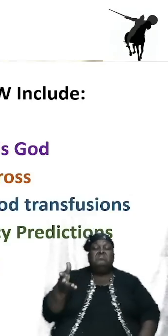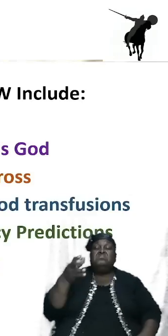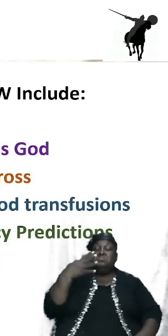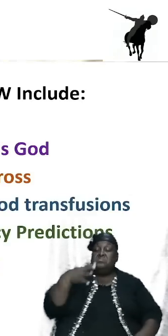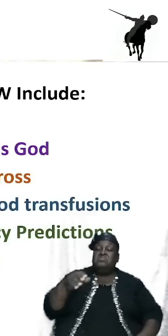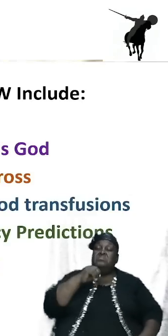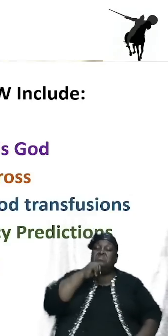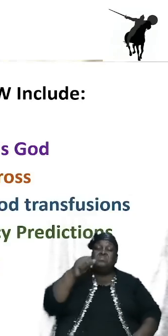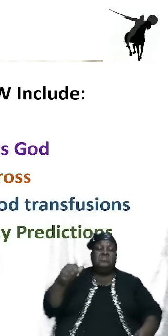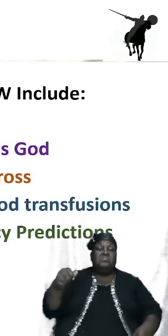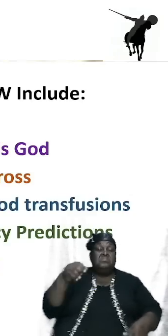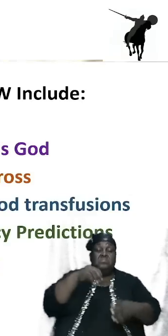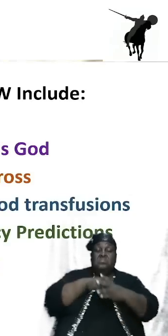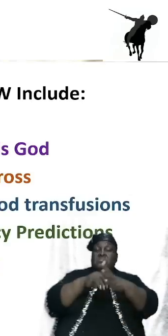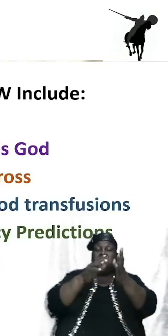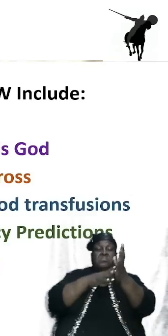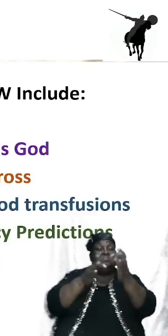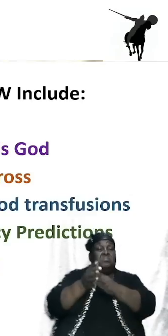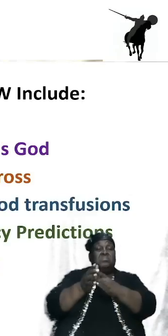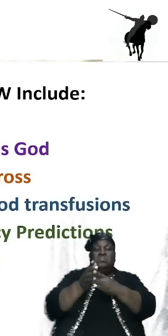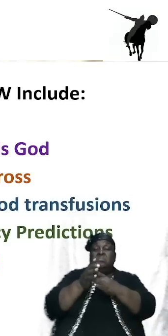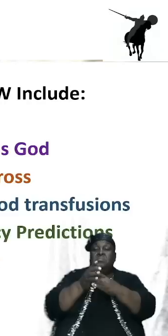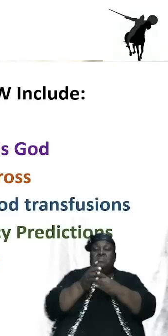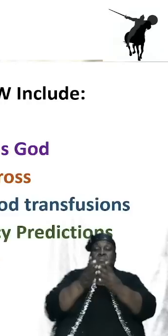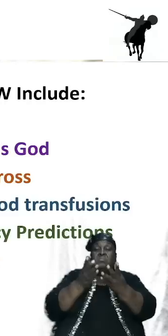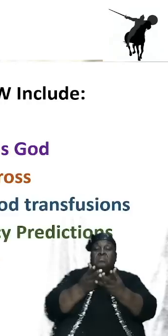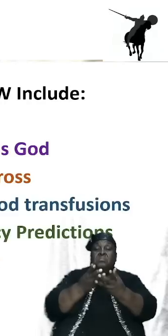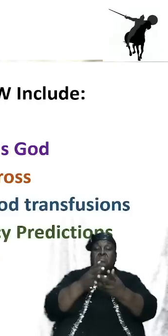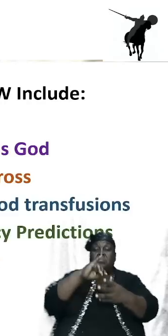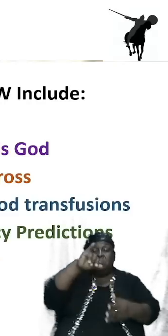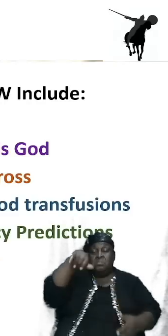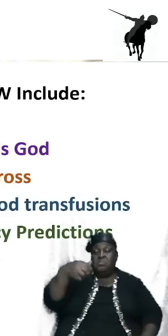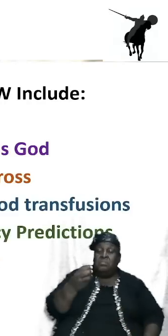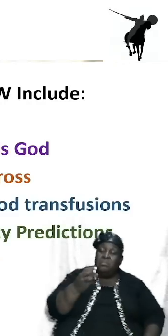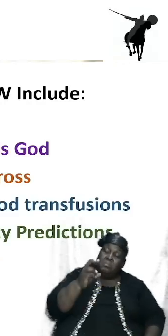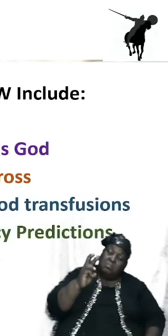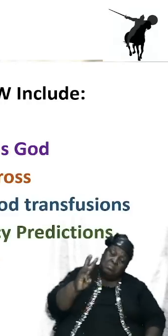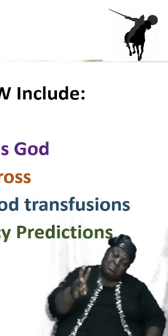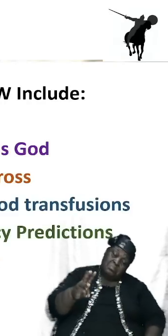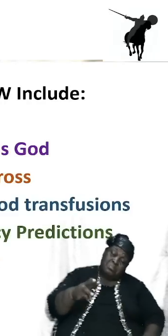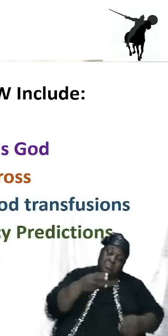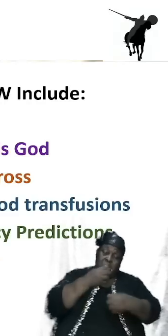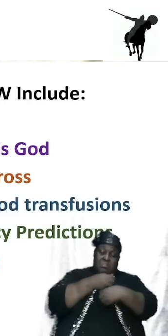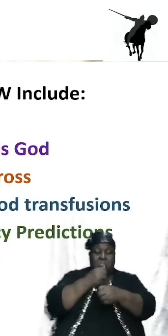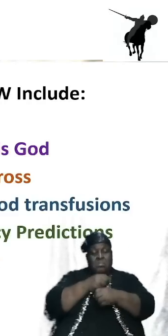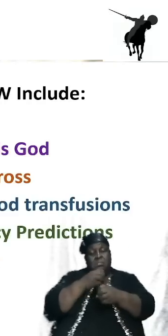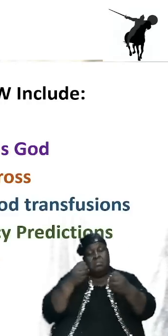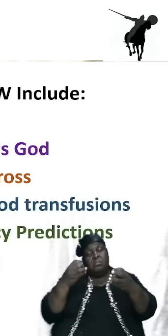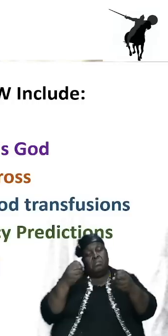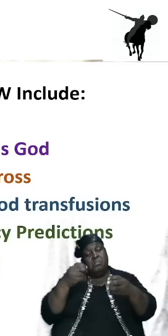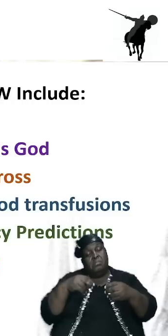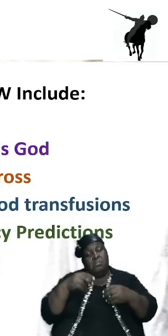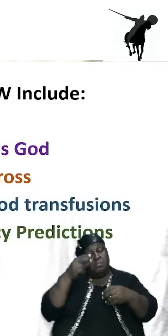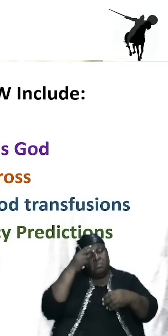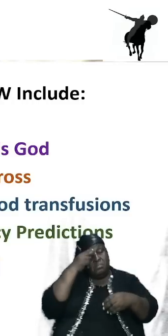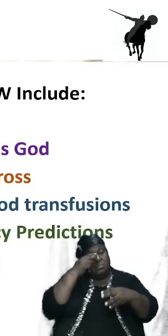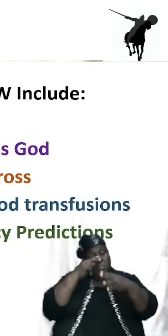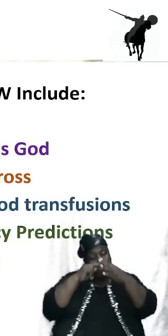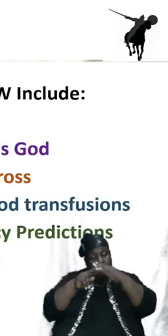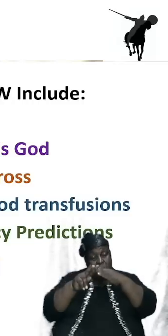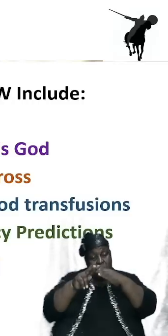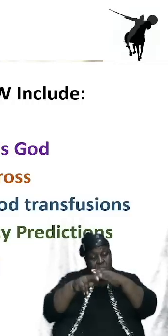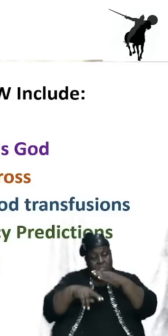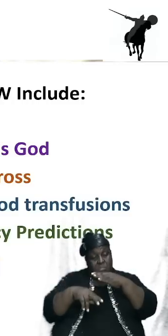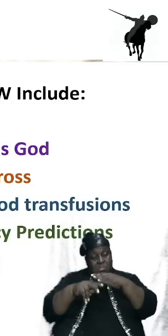Amen. And a similar way, the Jehovah's Witness made a lot of prophecies in relation to end time. Amen. And a lot of people